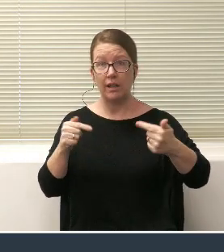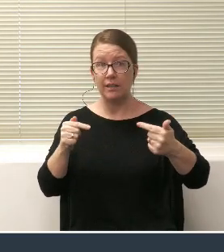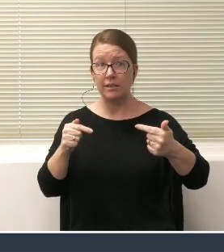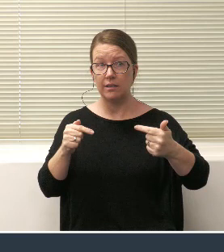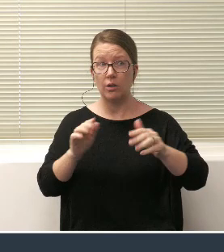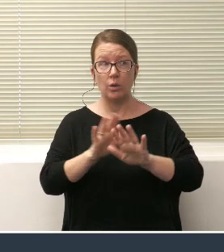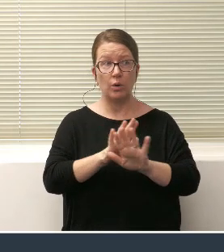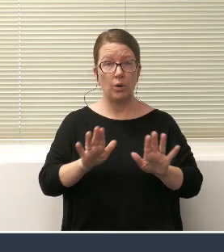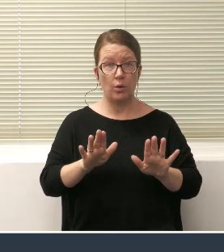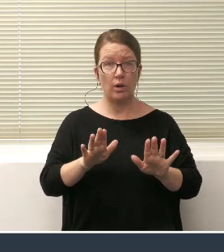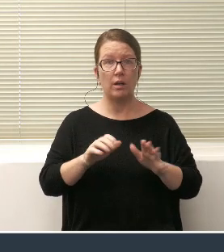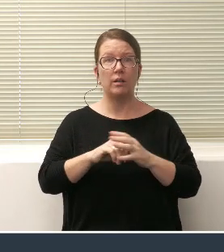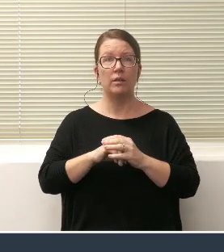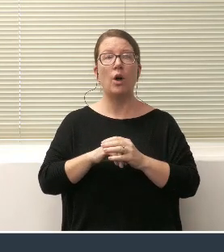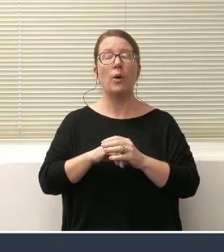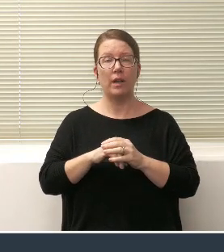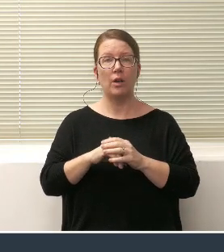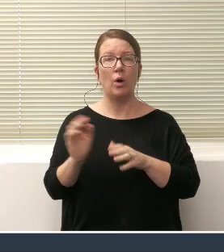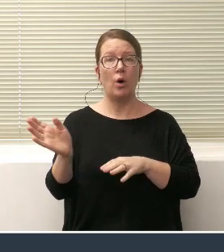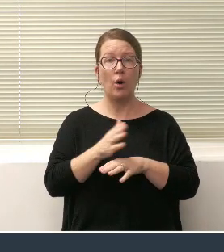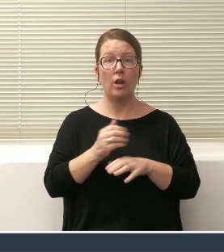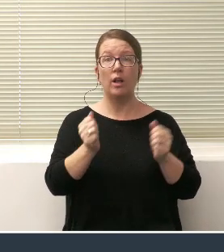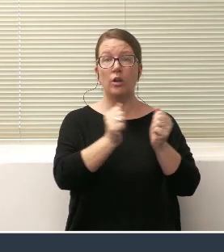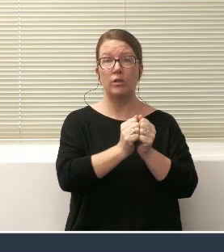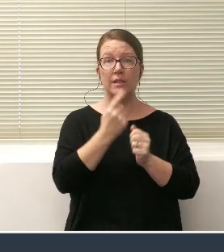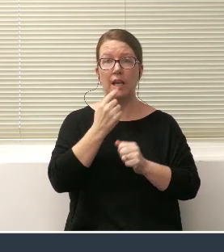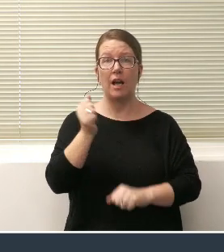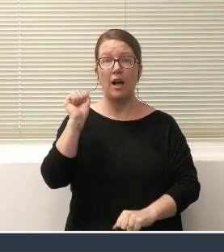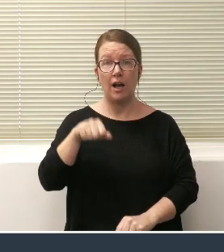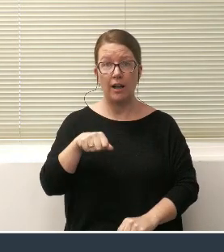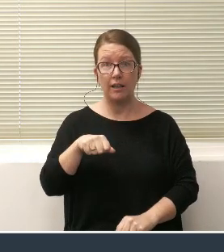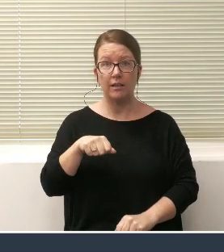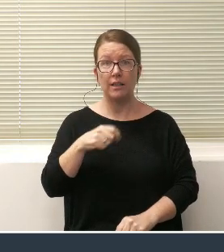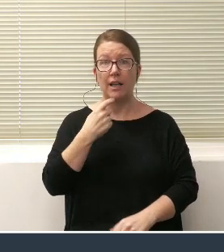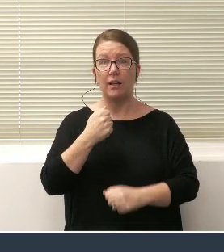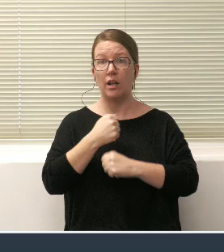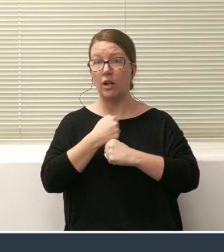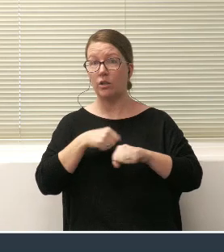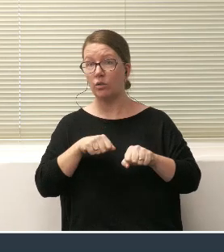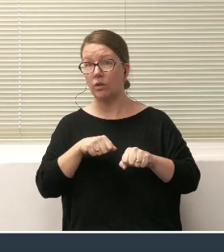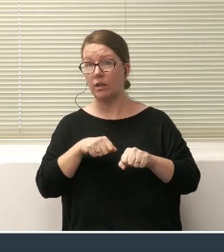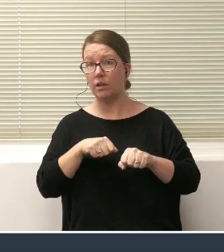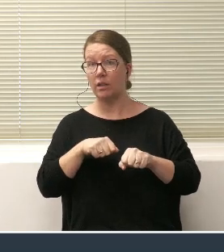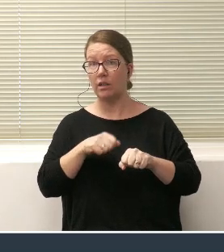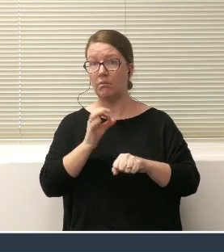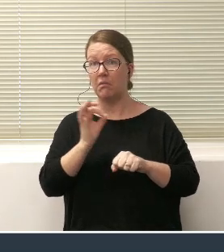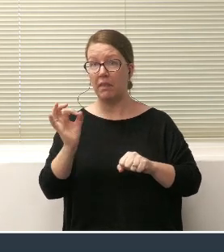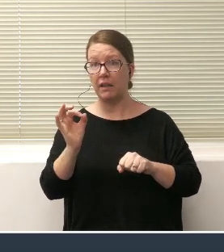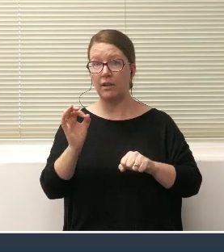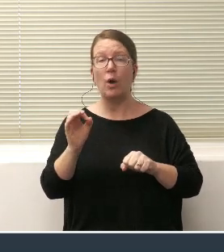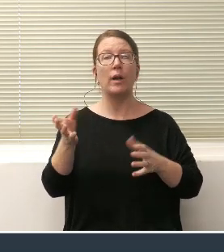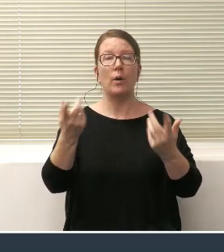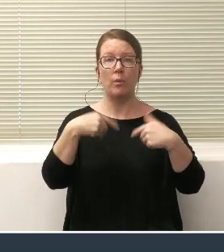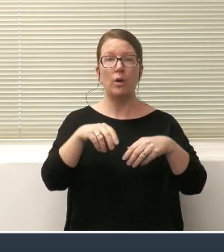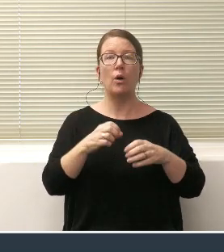No, so I will put that. All those in favour, please say aye. Aye. Against? Carried unanimously. Fantastic. Good